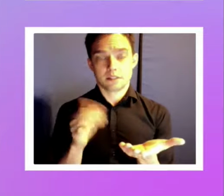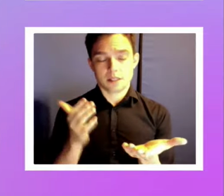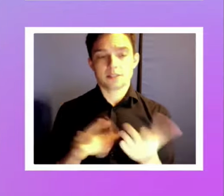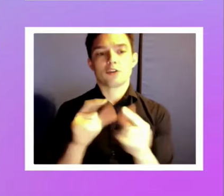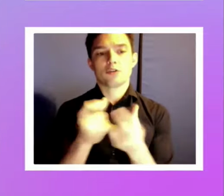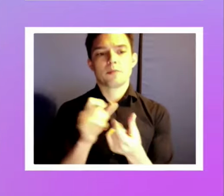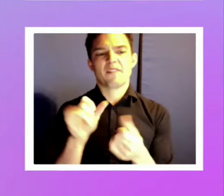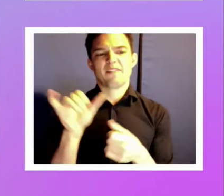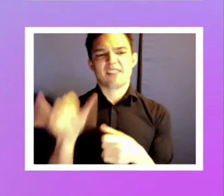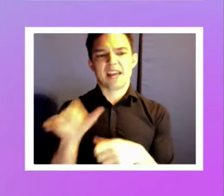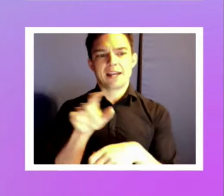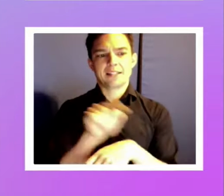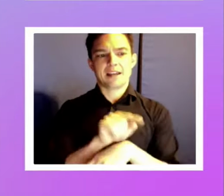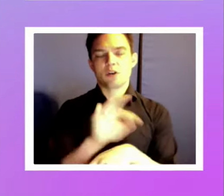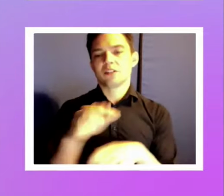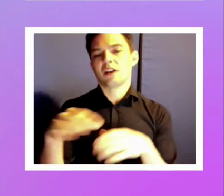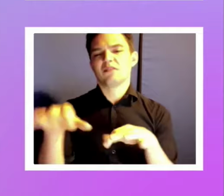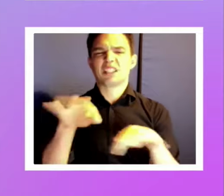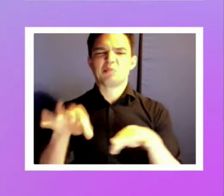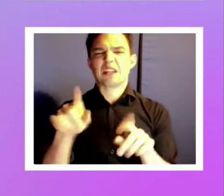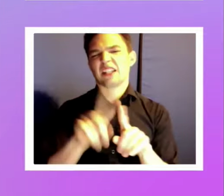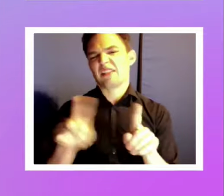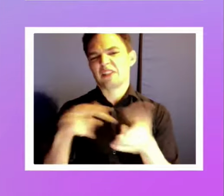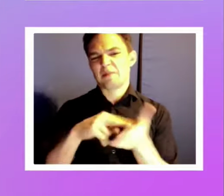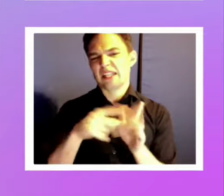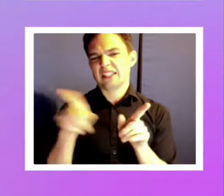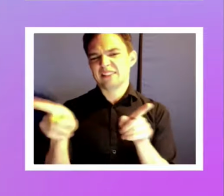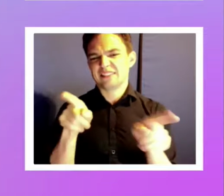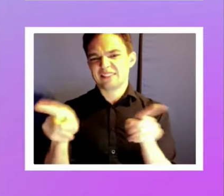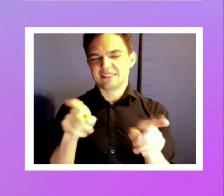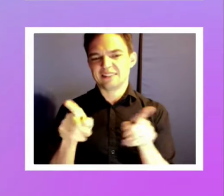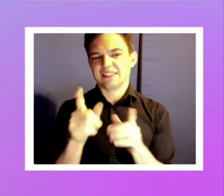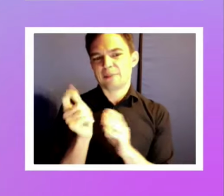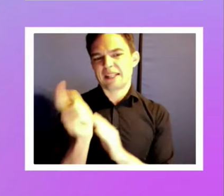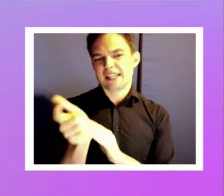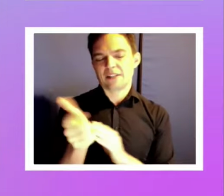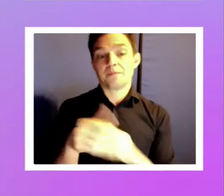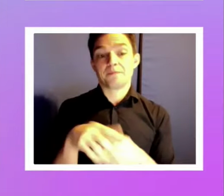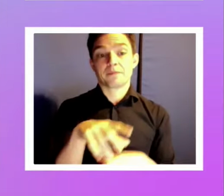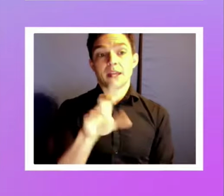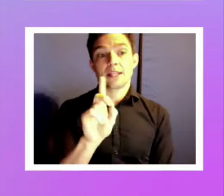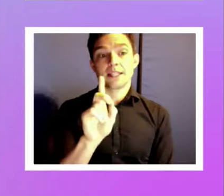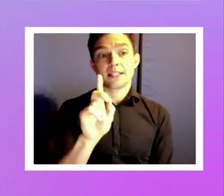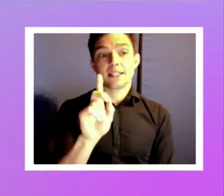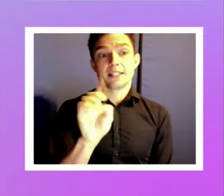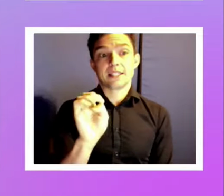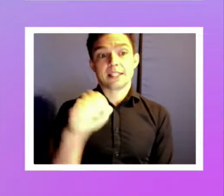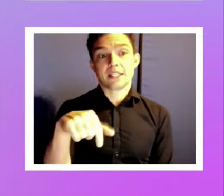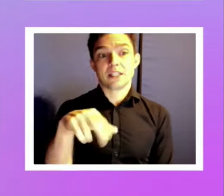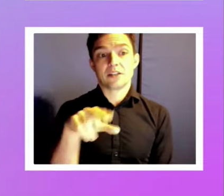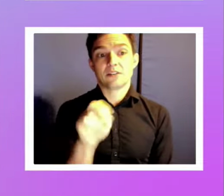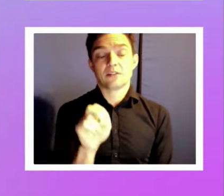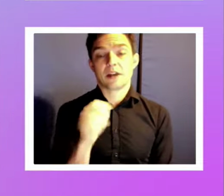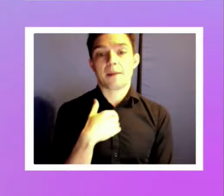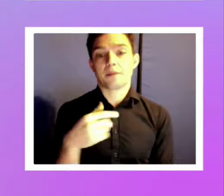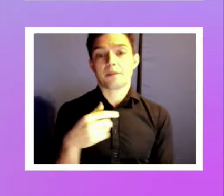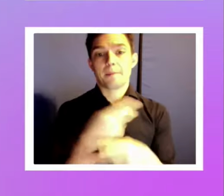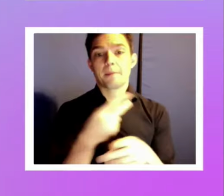get into the difference between them in a little bit more details later. And at DQ, I am the product